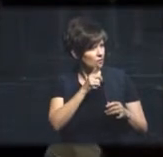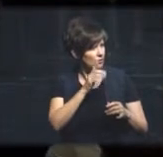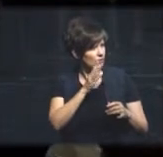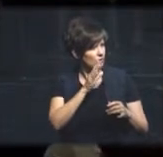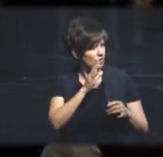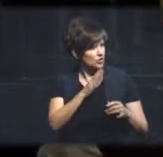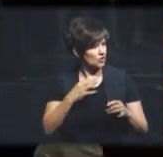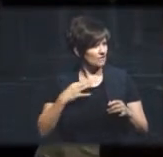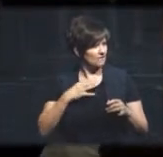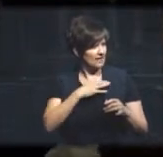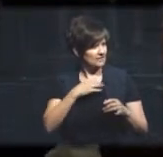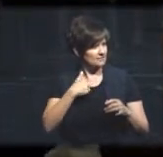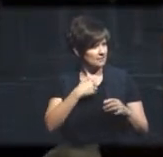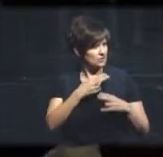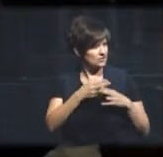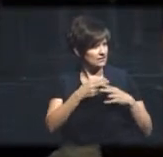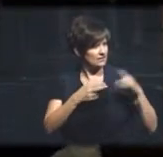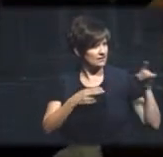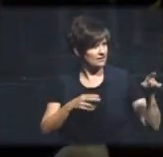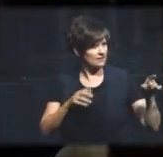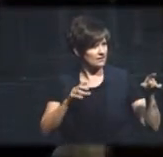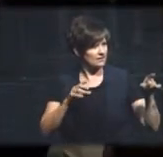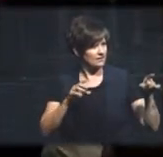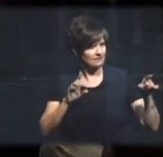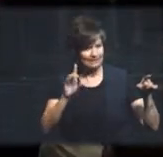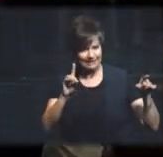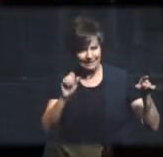new faculty member's name?